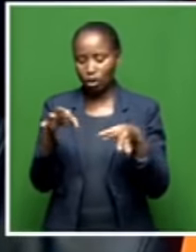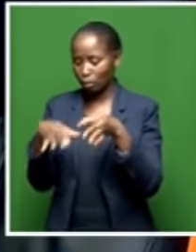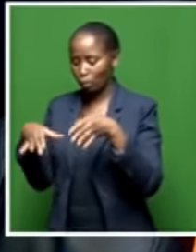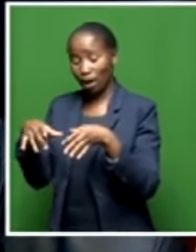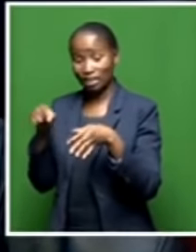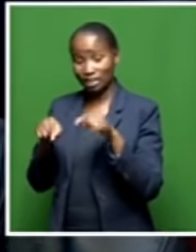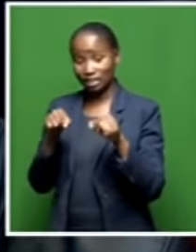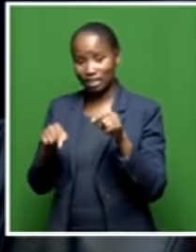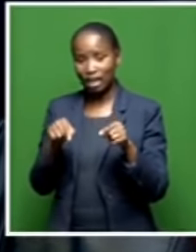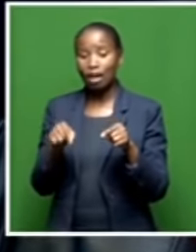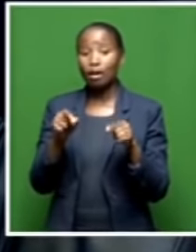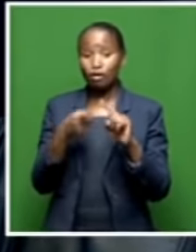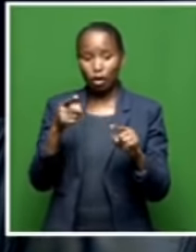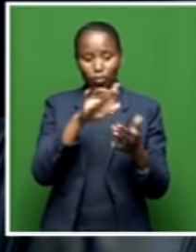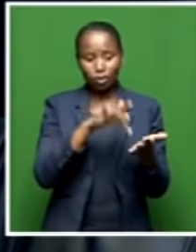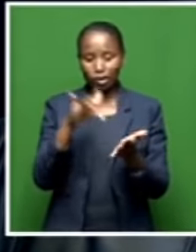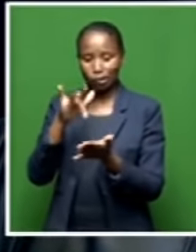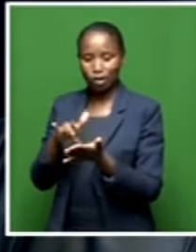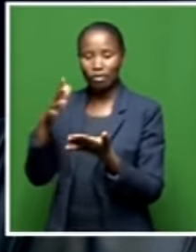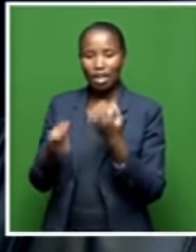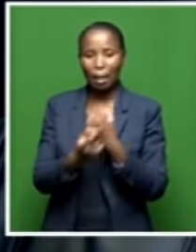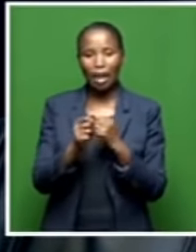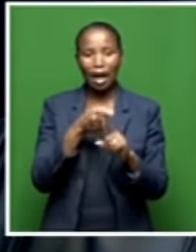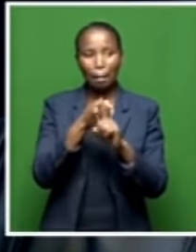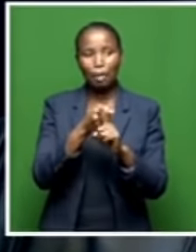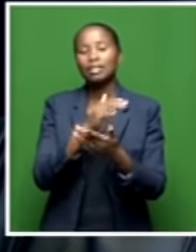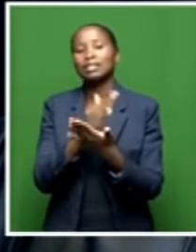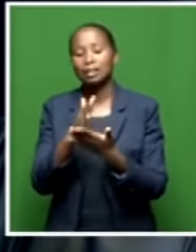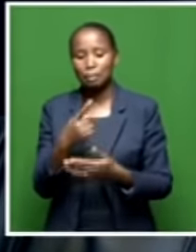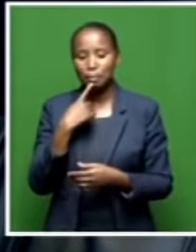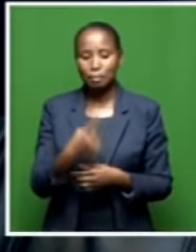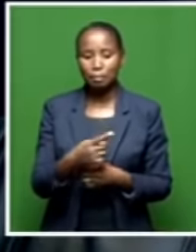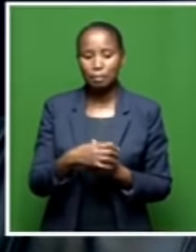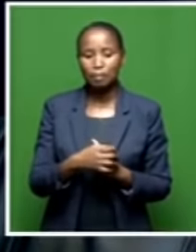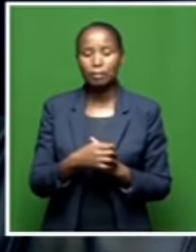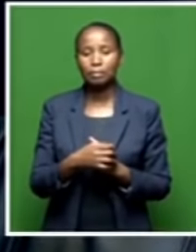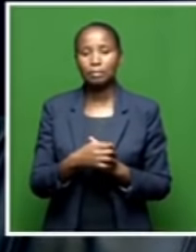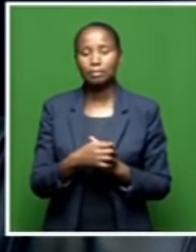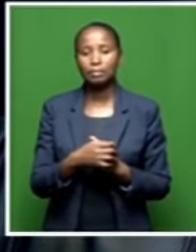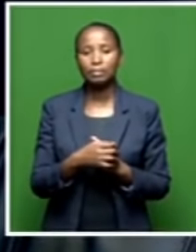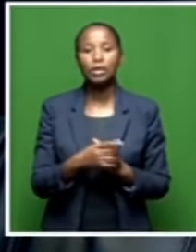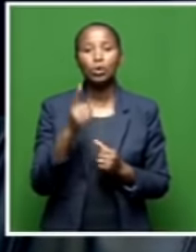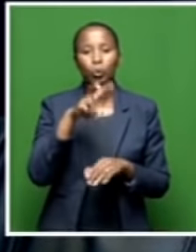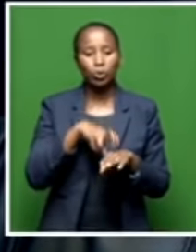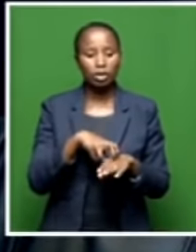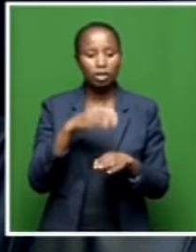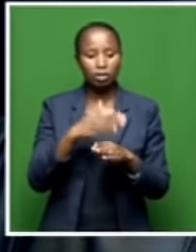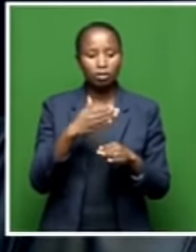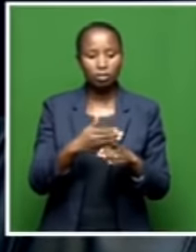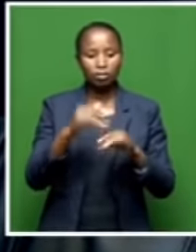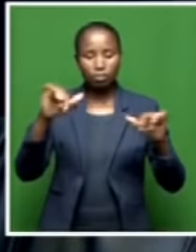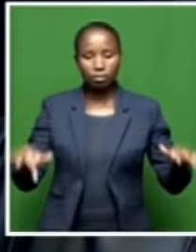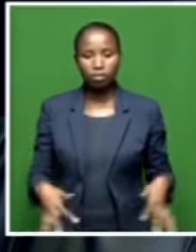they say they want to win, no need for any coalition, because they need to appear strong in the eyes of the voters to